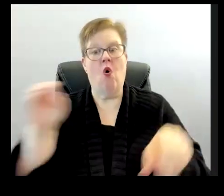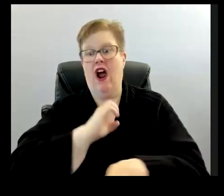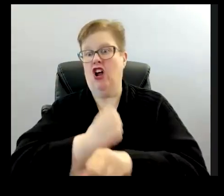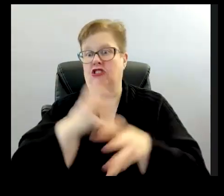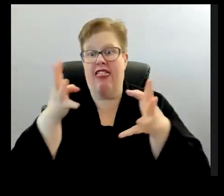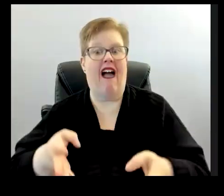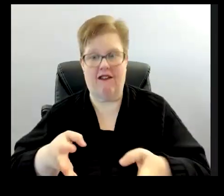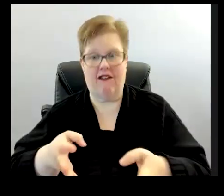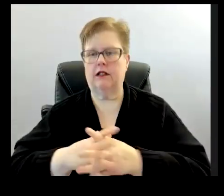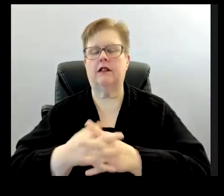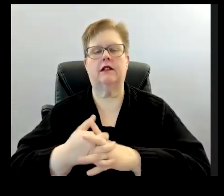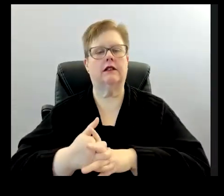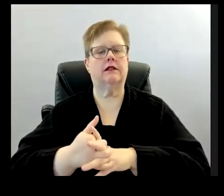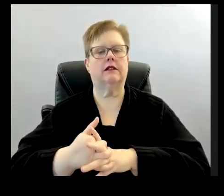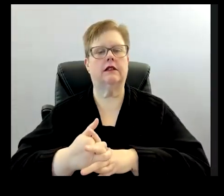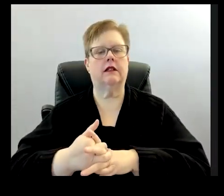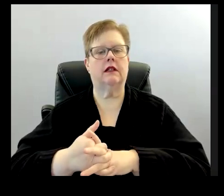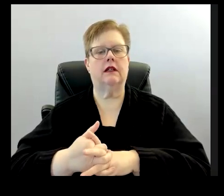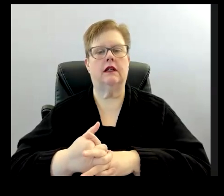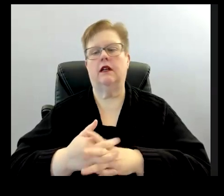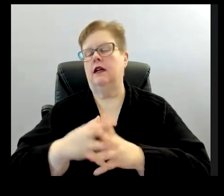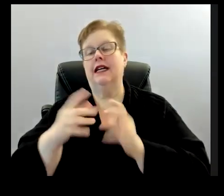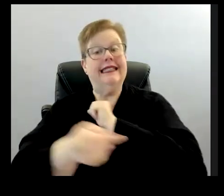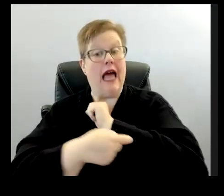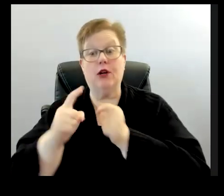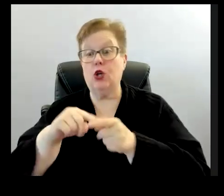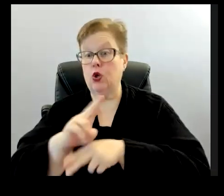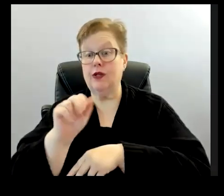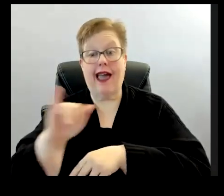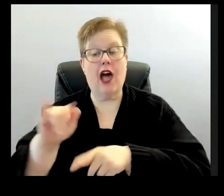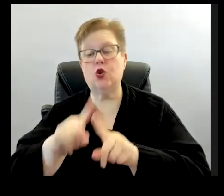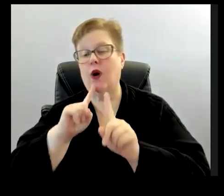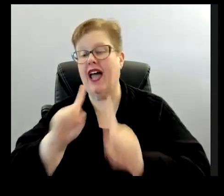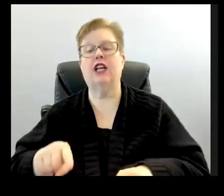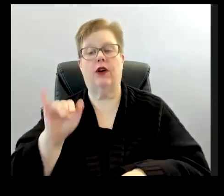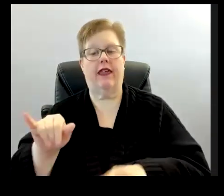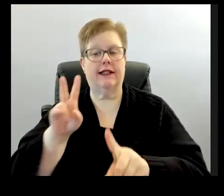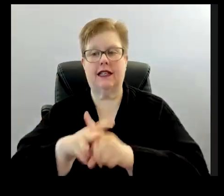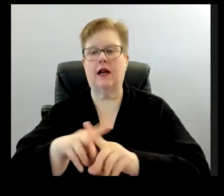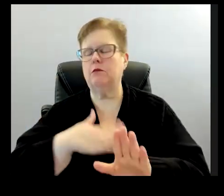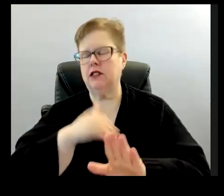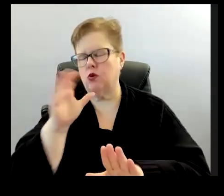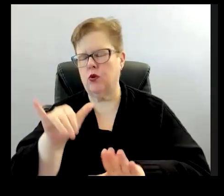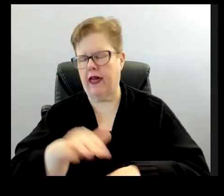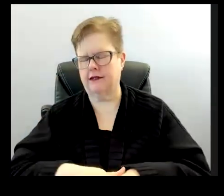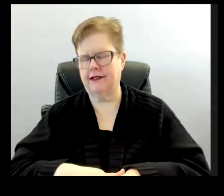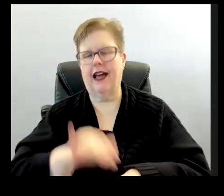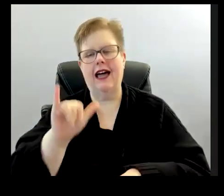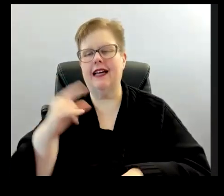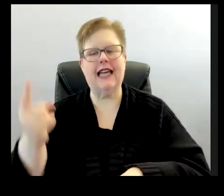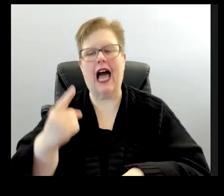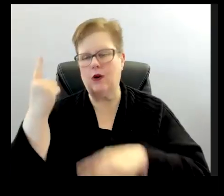left. So it can be tempted to use AI to just answer an assignment. Please don't do that. That is